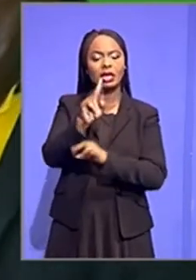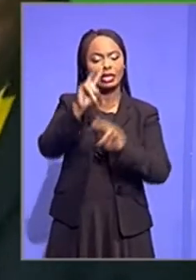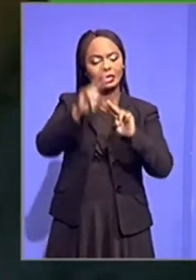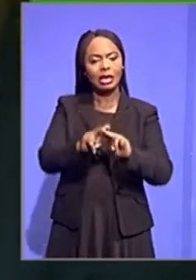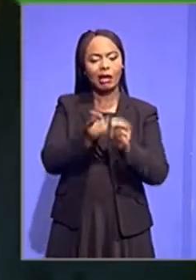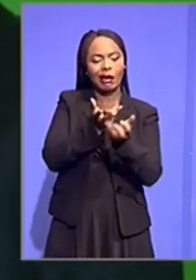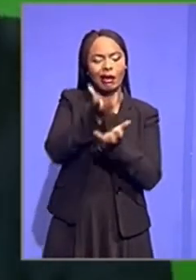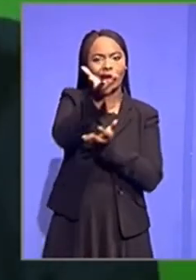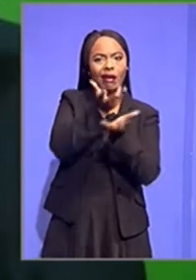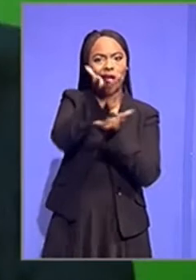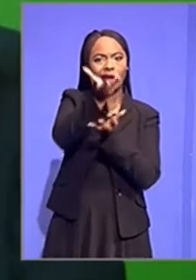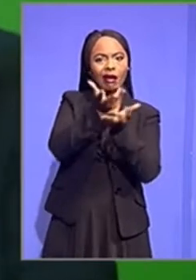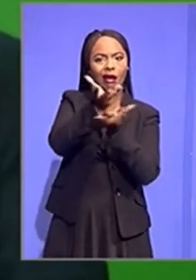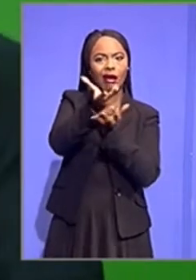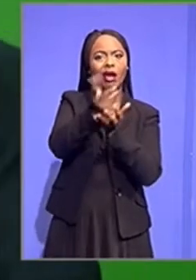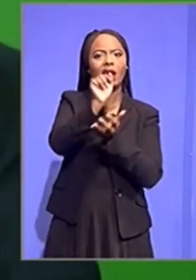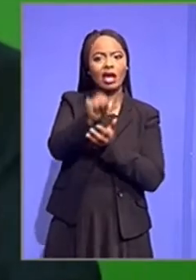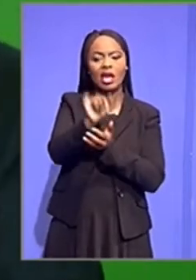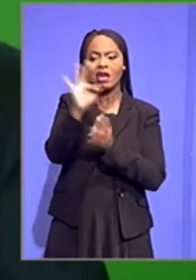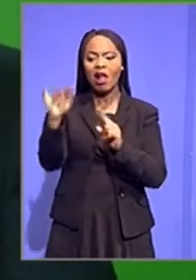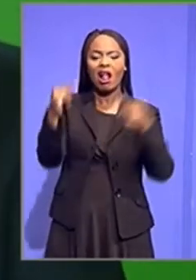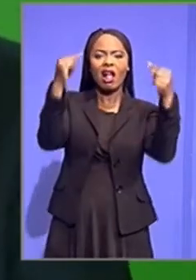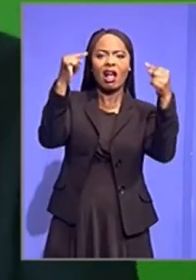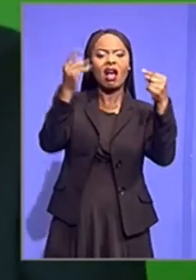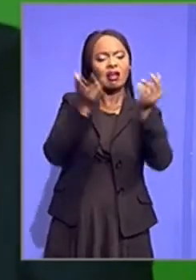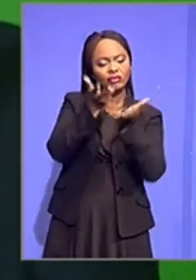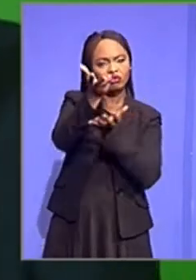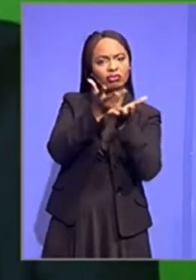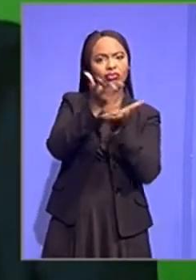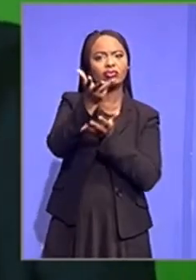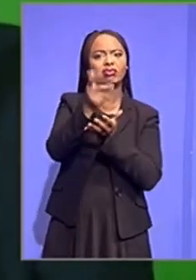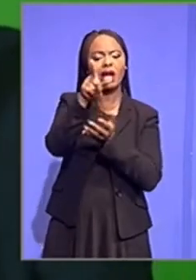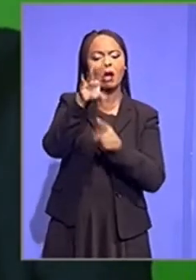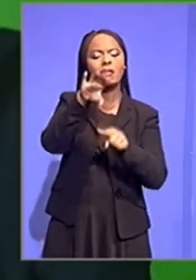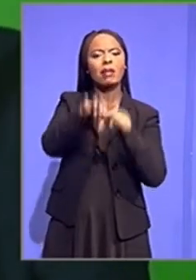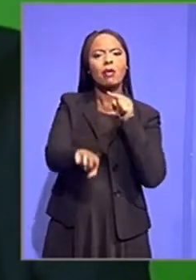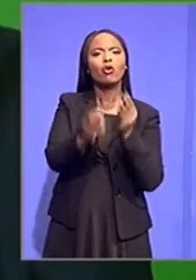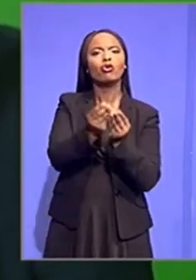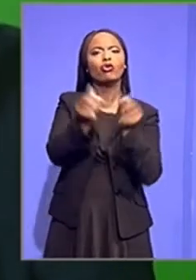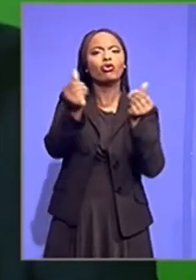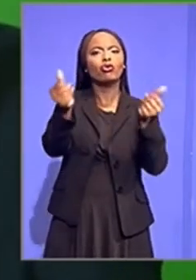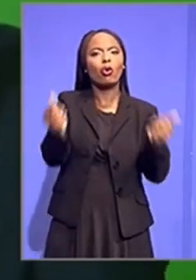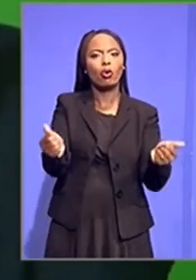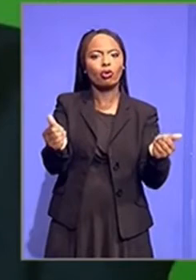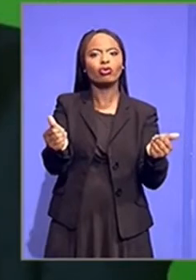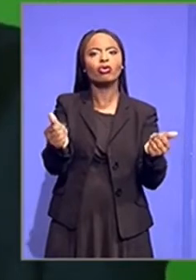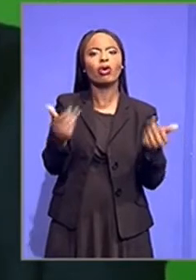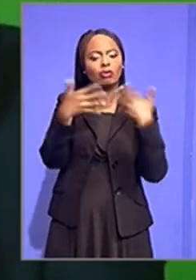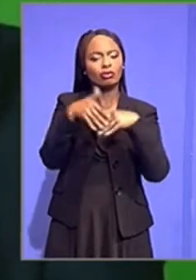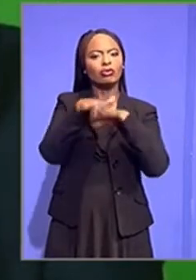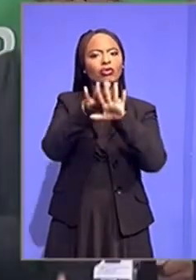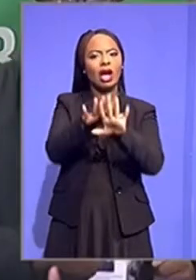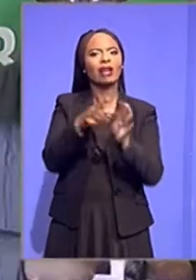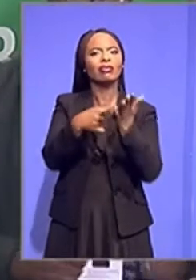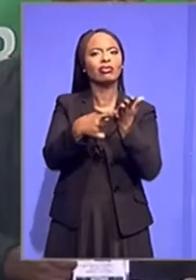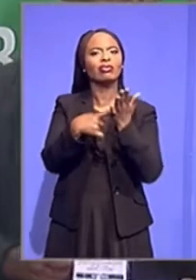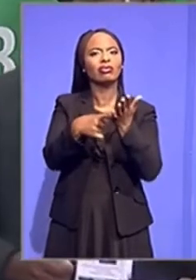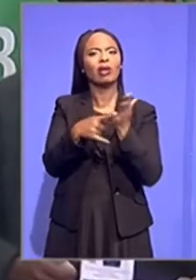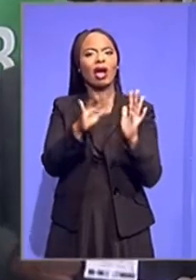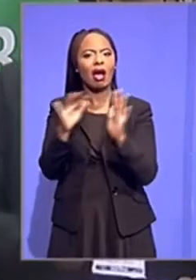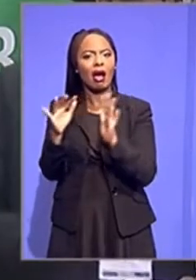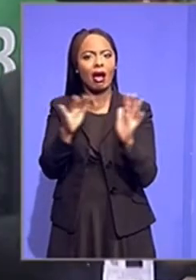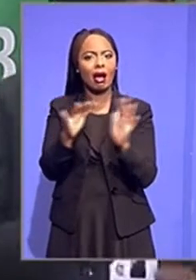and discuss our differences and find ways in which we mediate our differences.